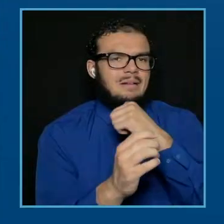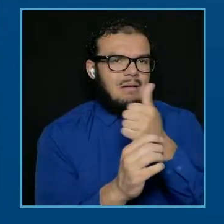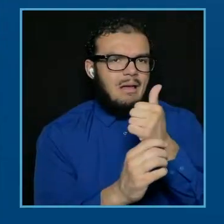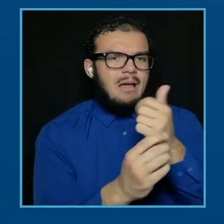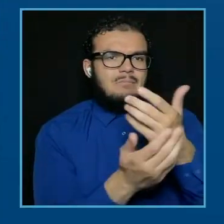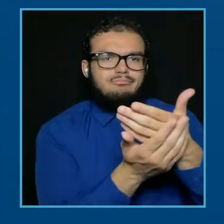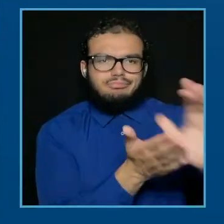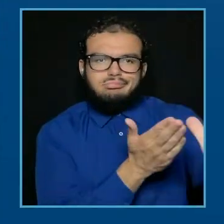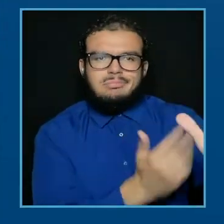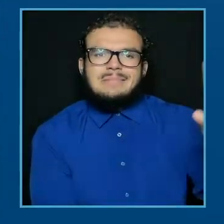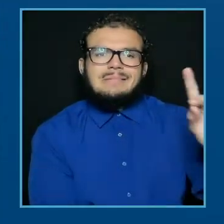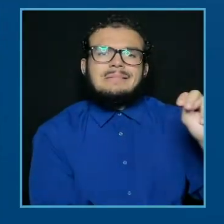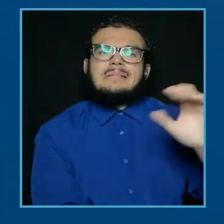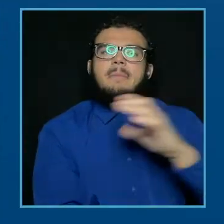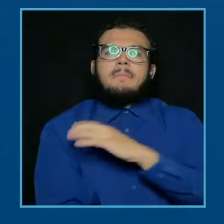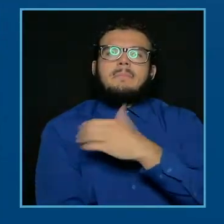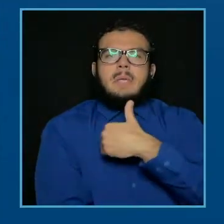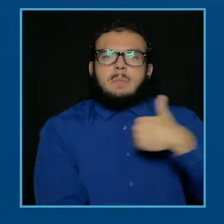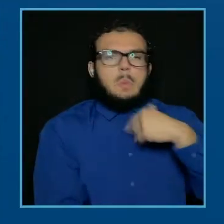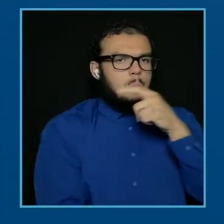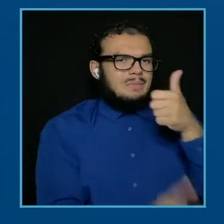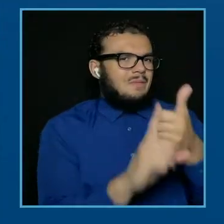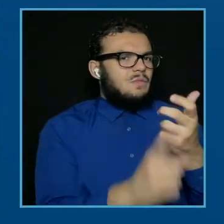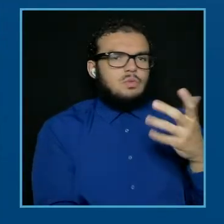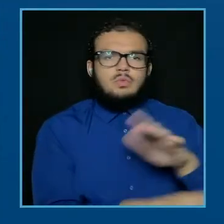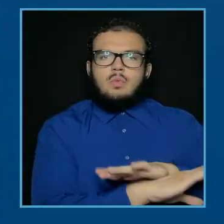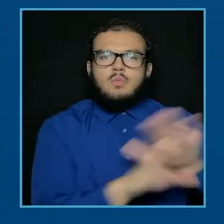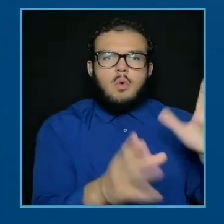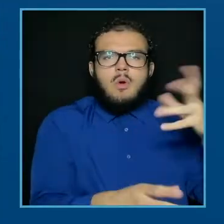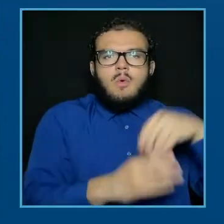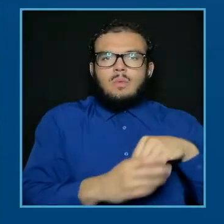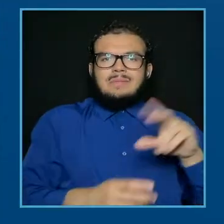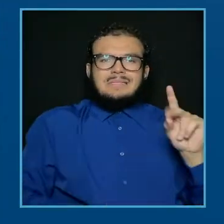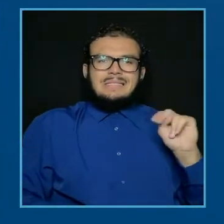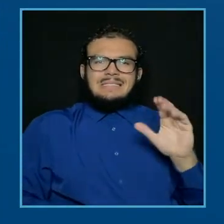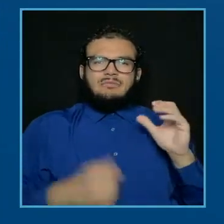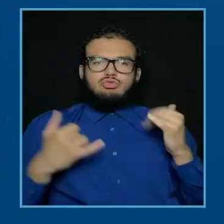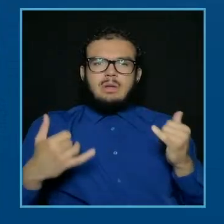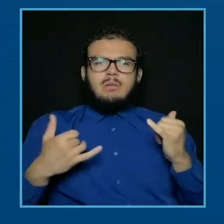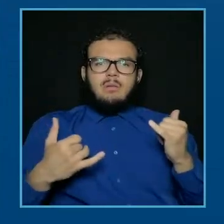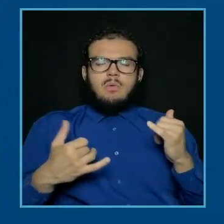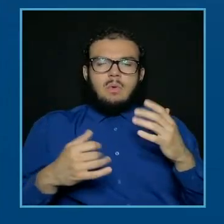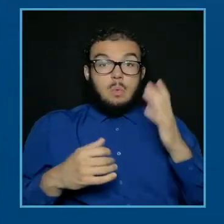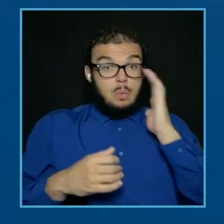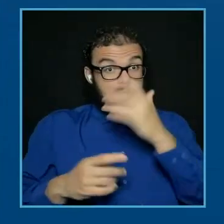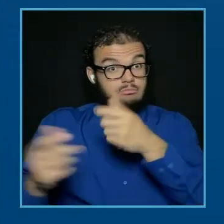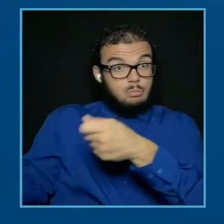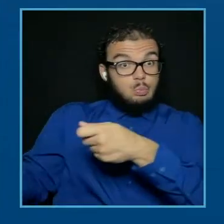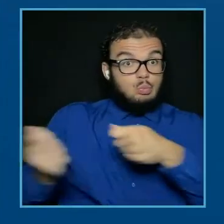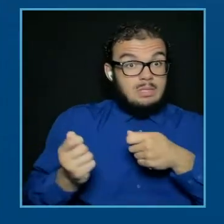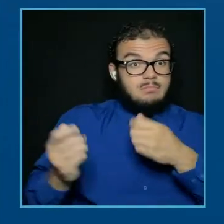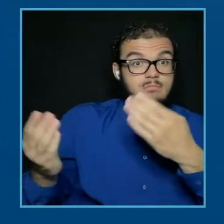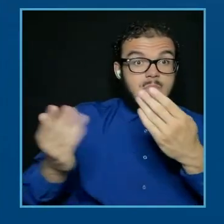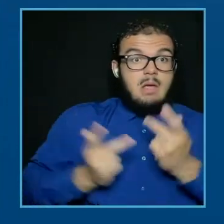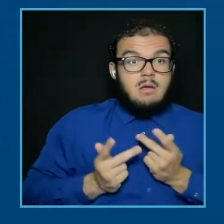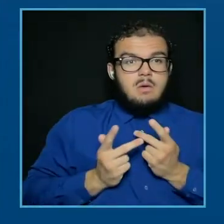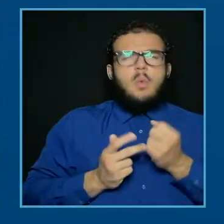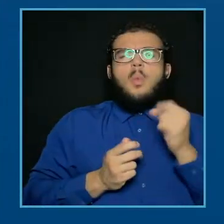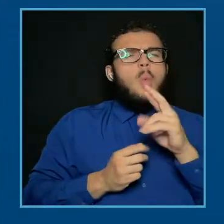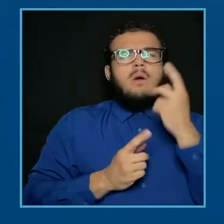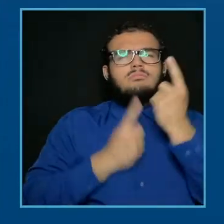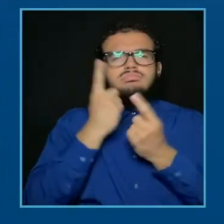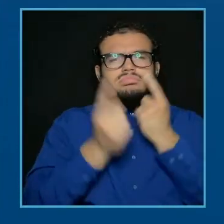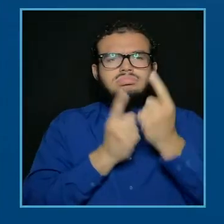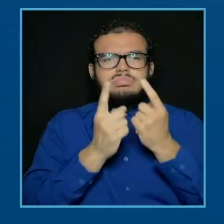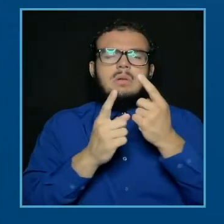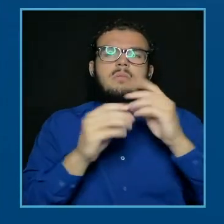DNC members who are no longer on the DNC at this moment? And would we be bringing them back, or are you contemplating